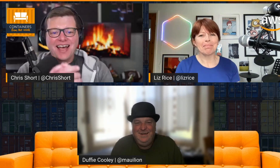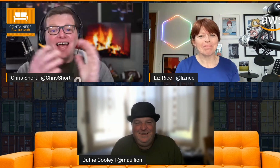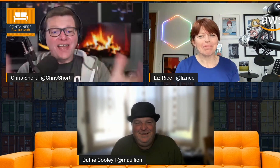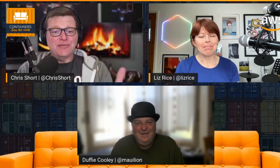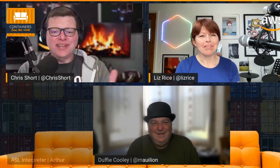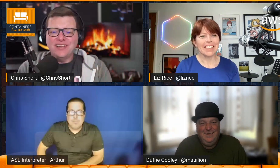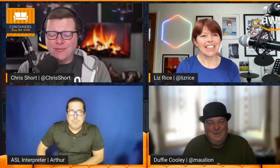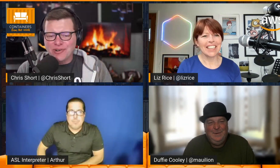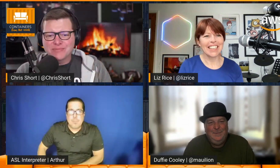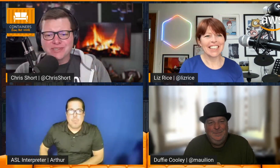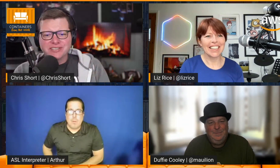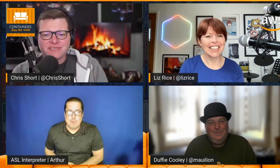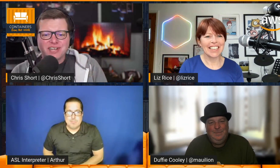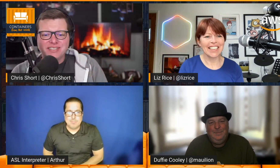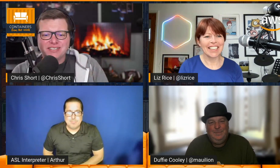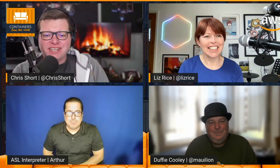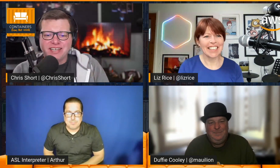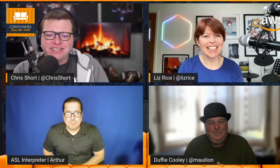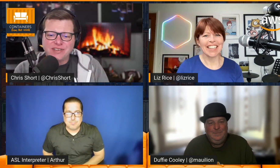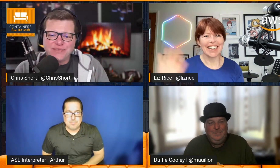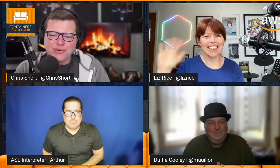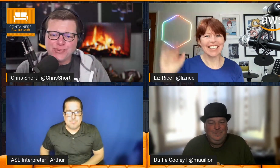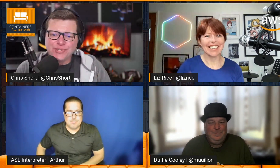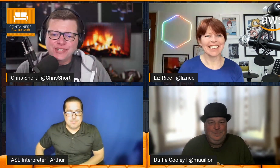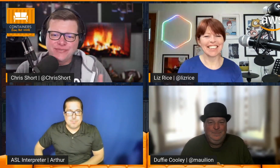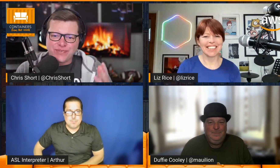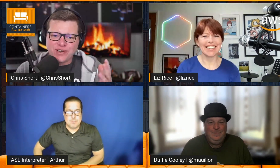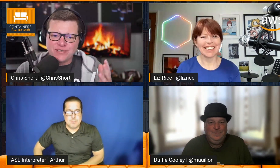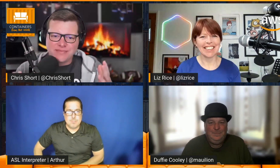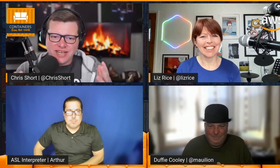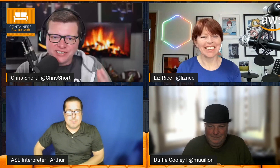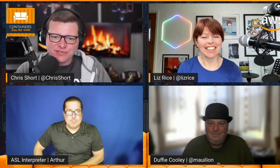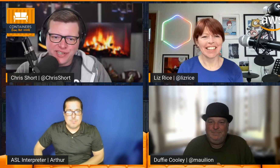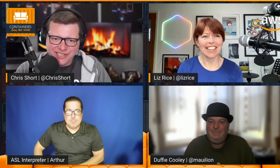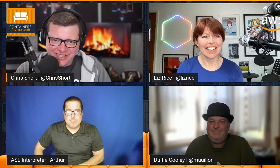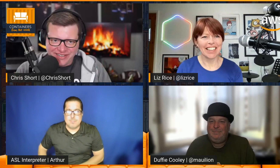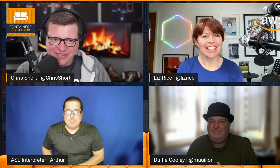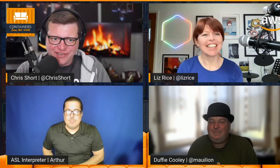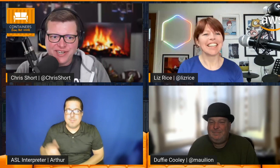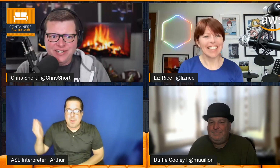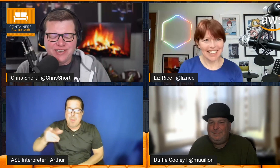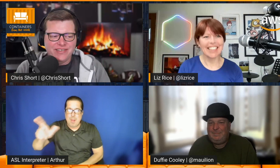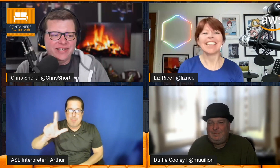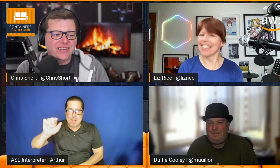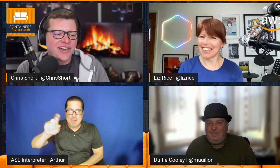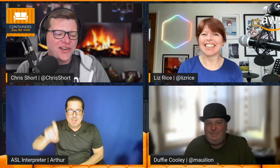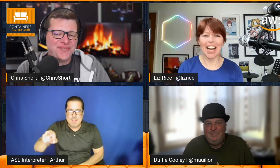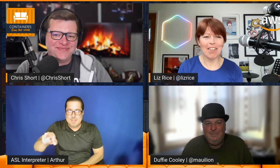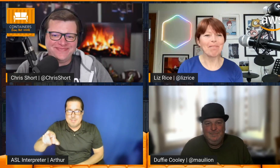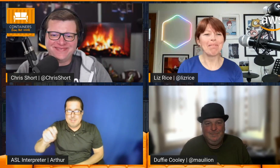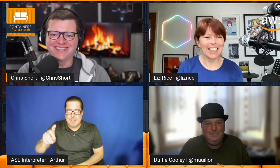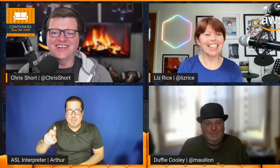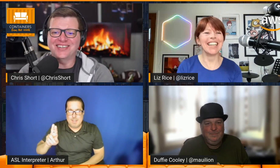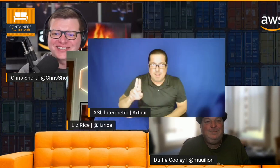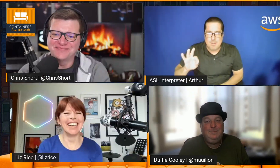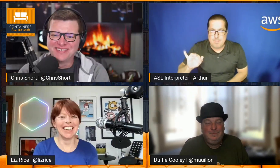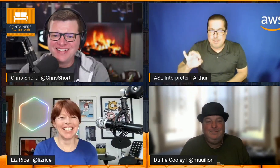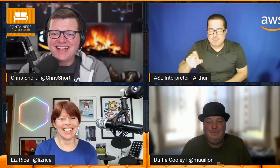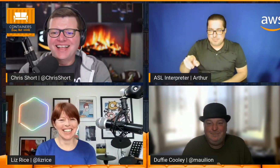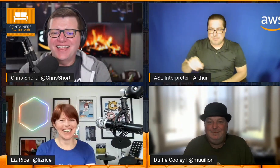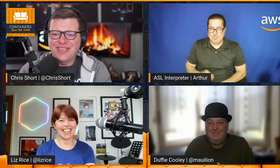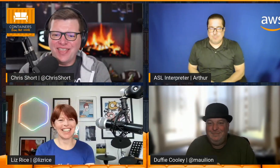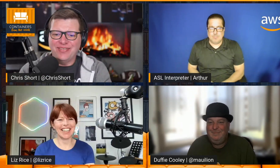Awesome. Everybody, welcome Liz Rice and Duffy Cooley from Isovalent. I said that right, I think. Yep.